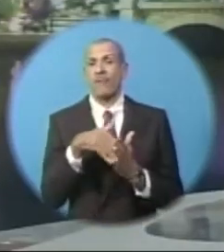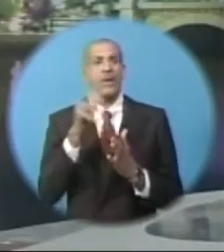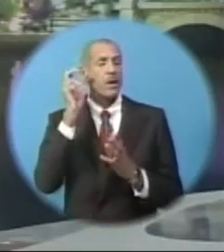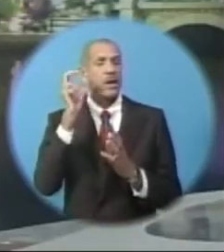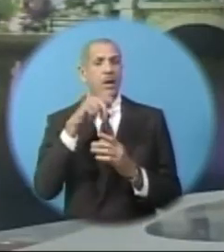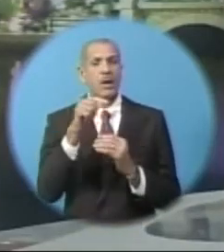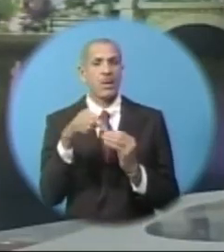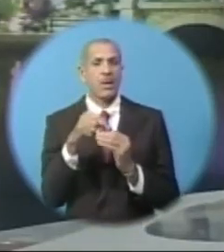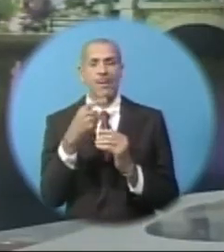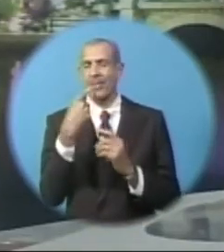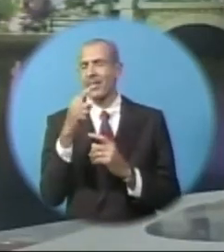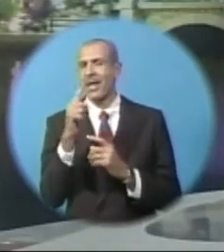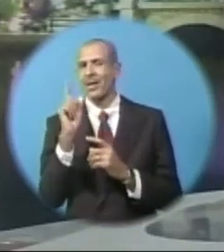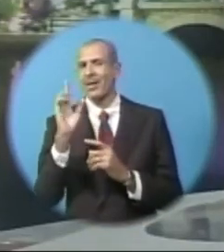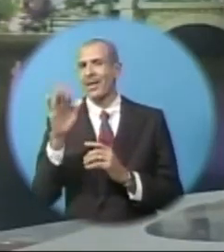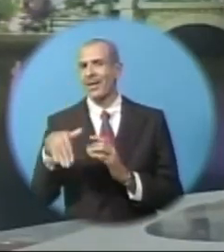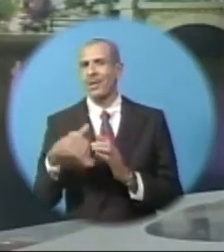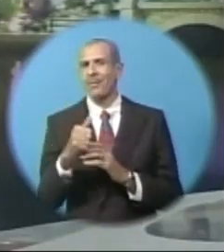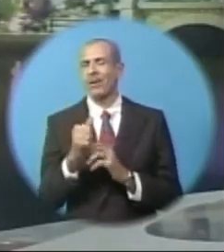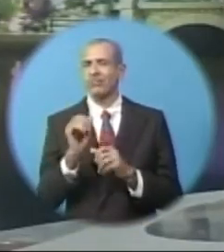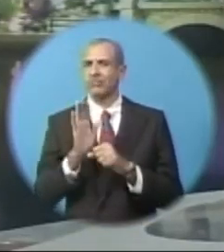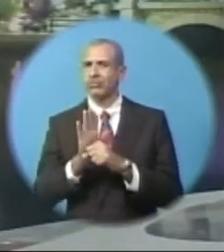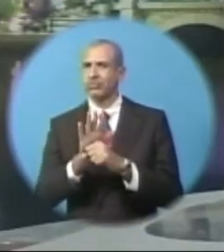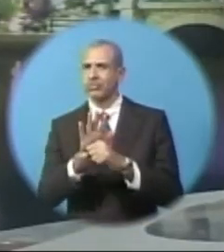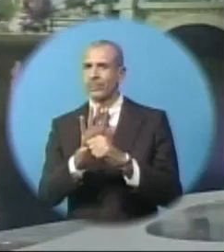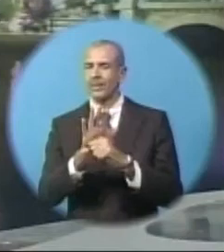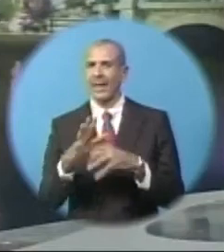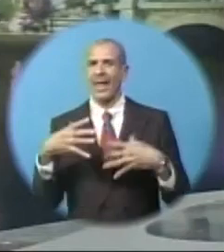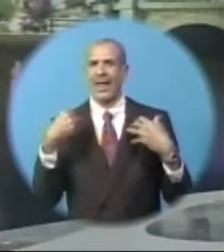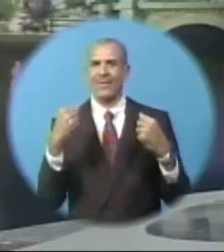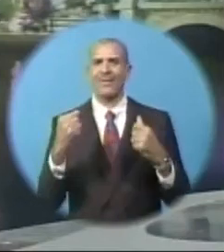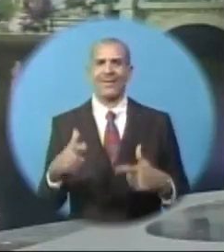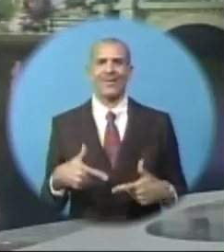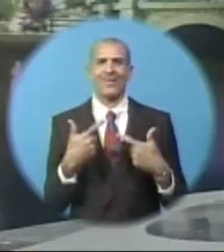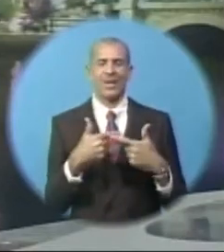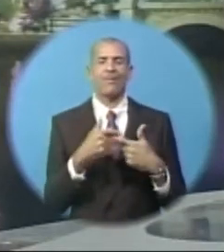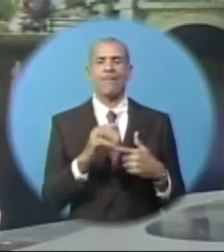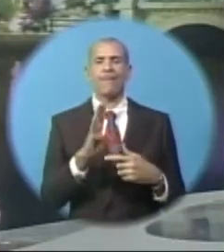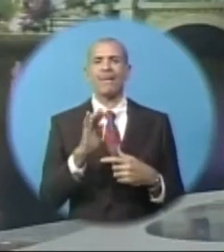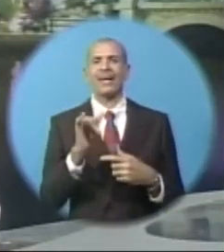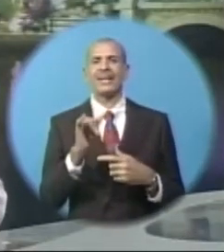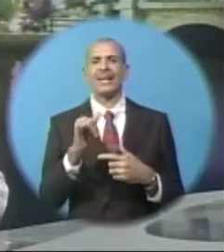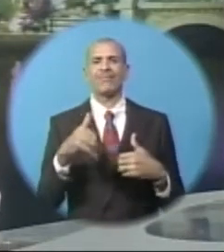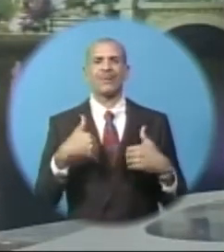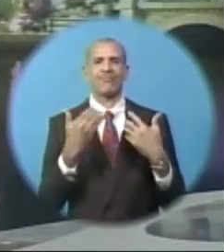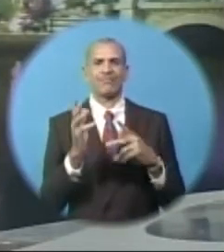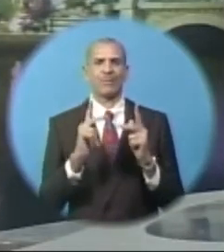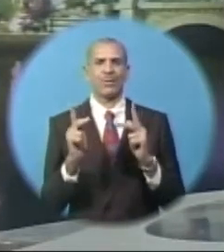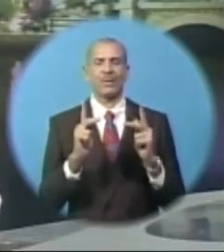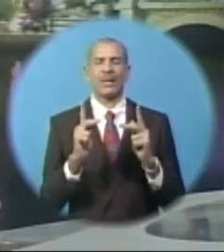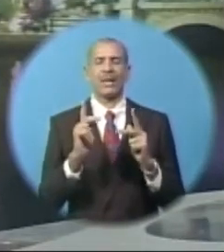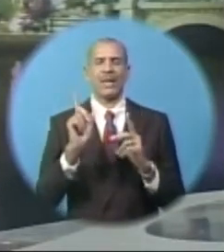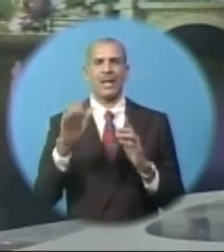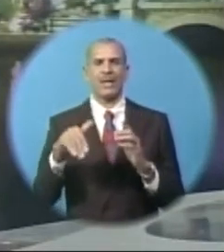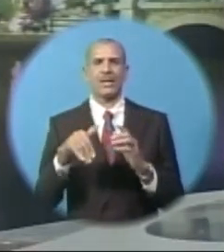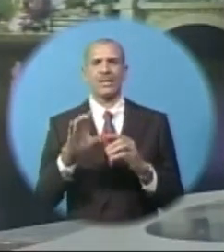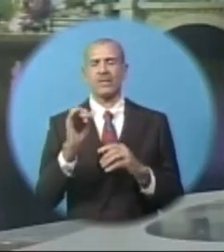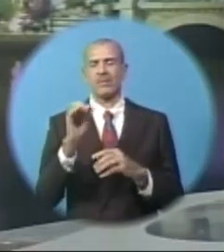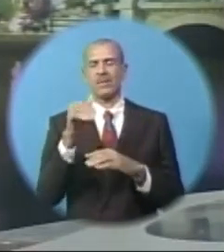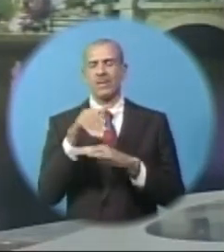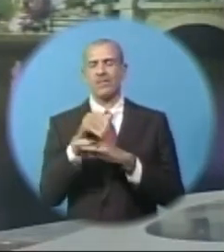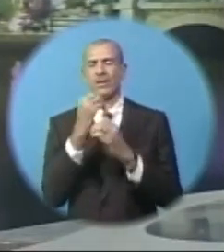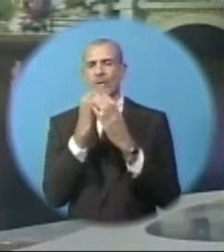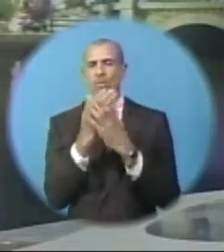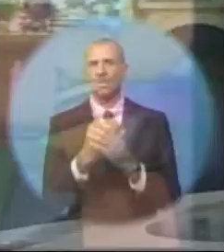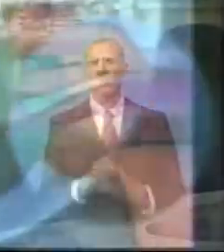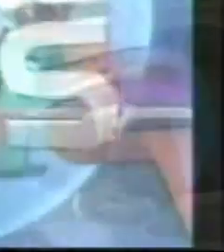we'll tell you later about a push toward healthy lifestyles by some teenagers. That's coming up later on the CBC Evening News. Stay